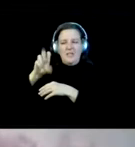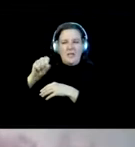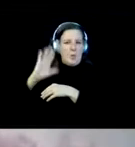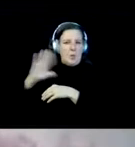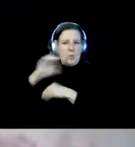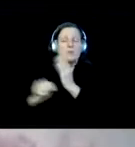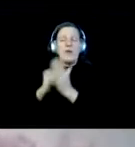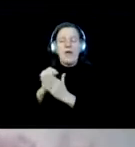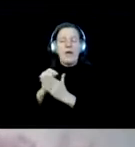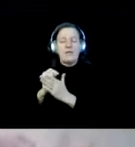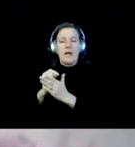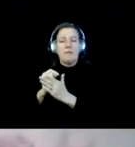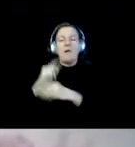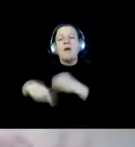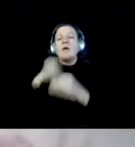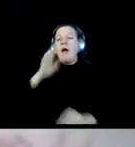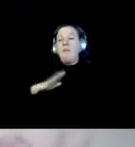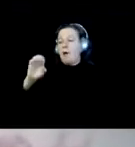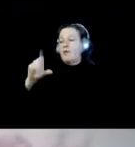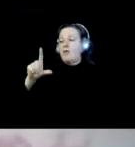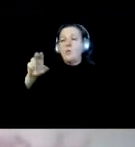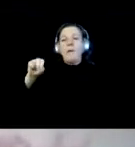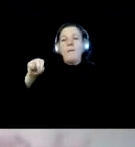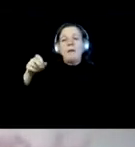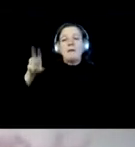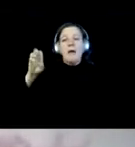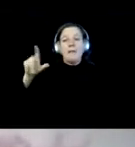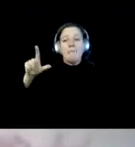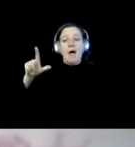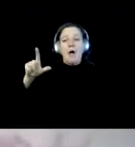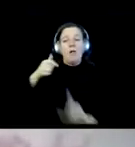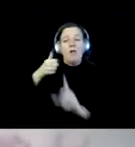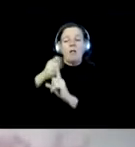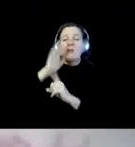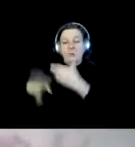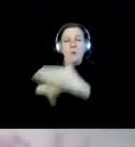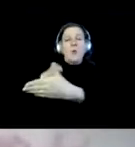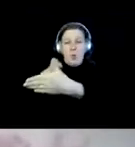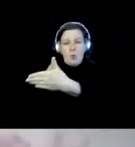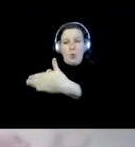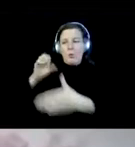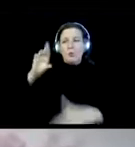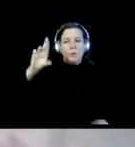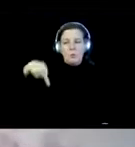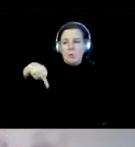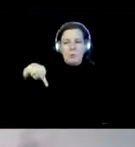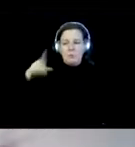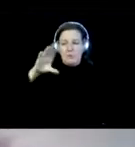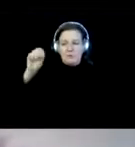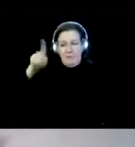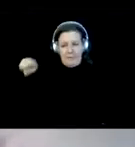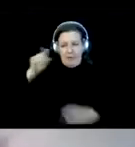this woman, Ellen Pao, who was suing this corporate firm that she worked for kind